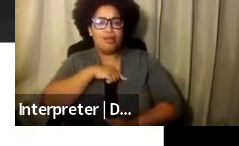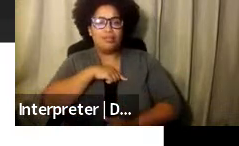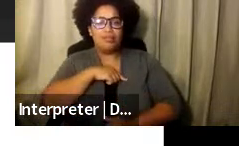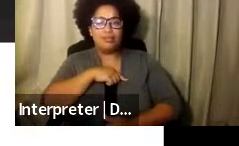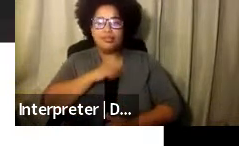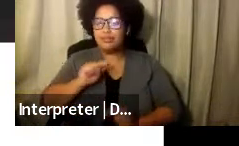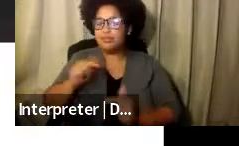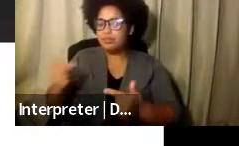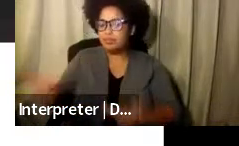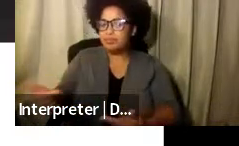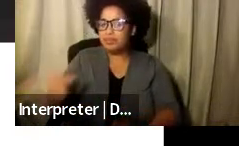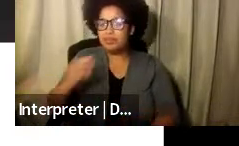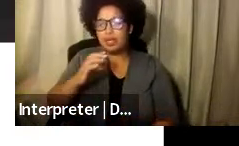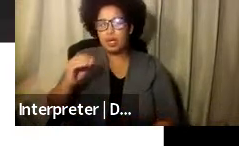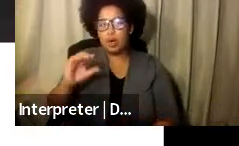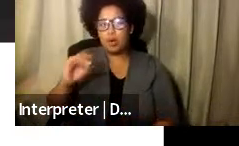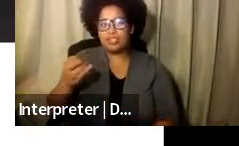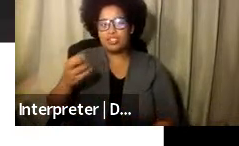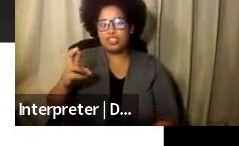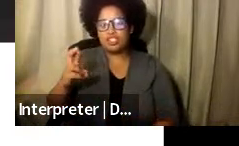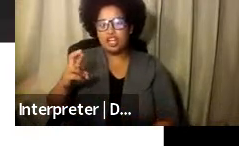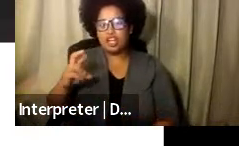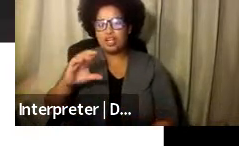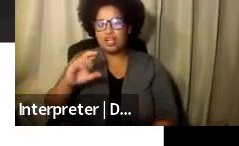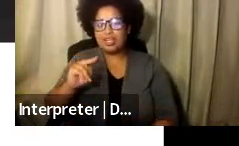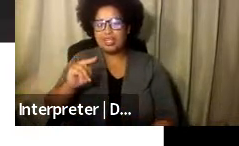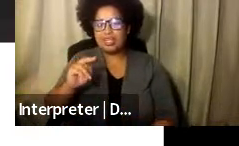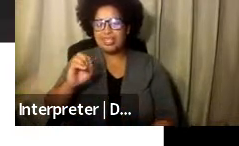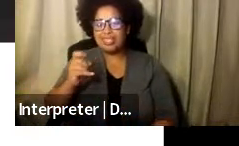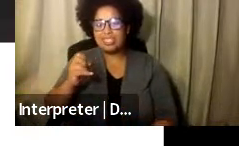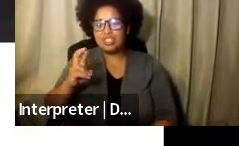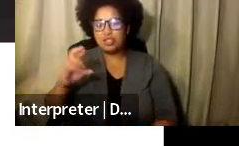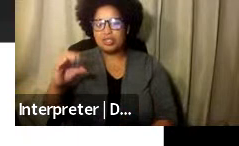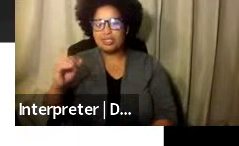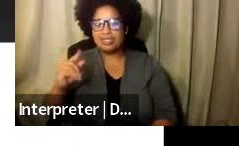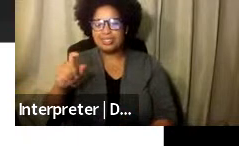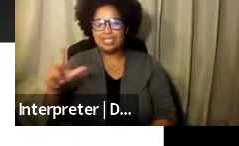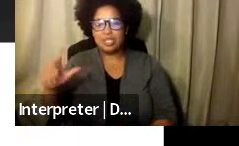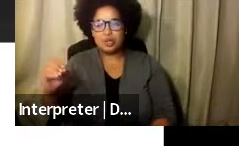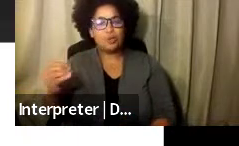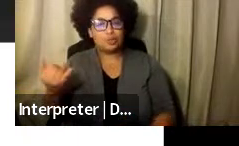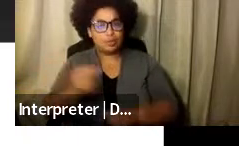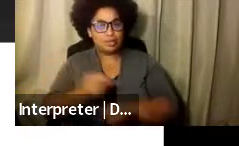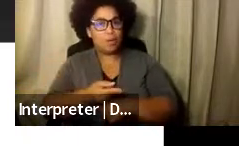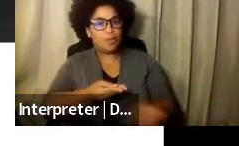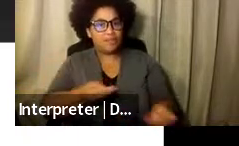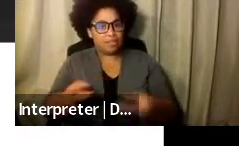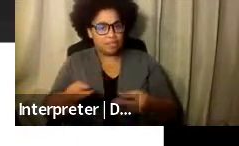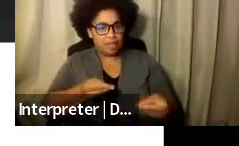to my co-chair, Nestor Castillo, who I believe is facilitating tonight.